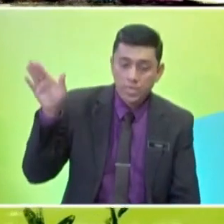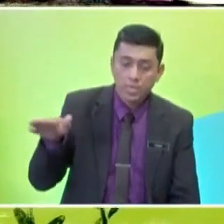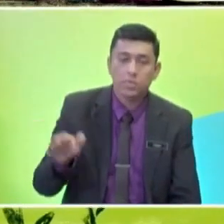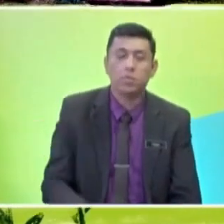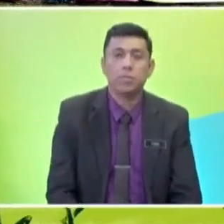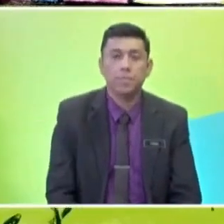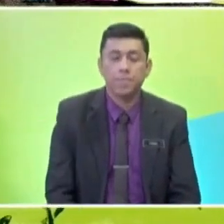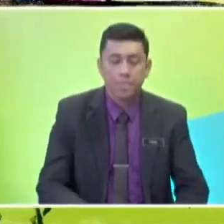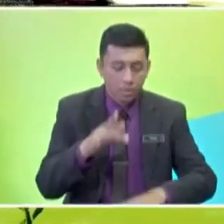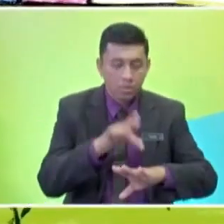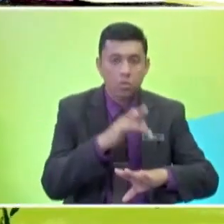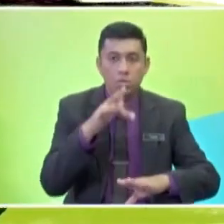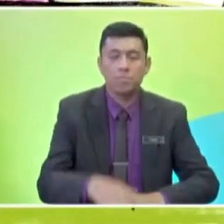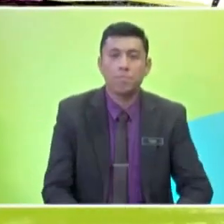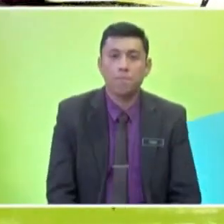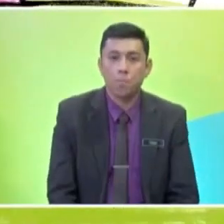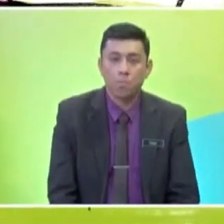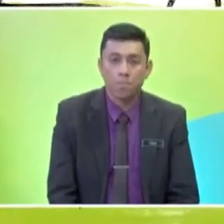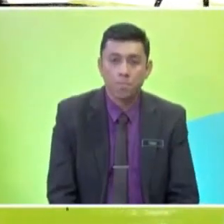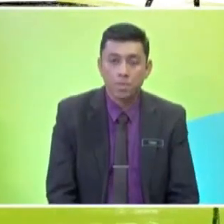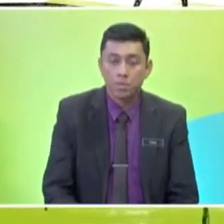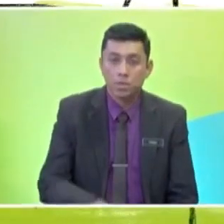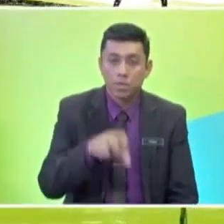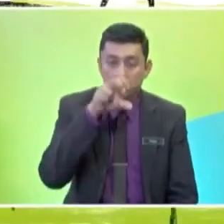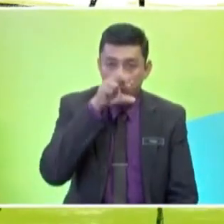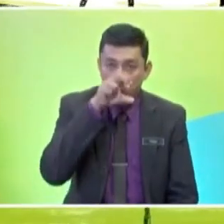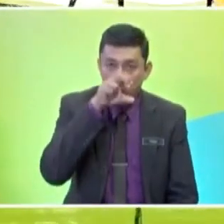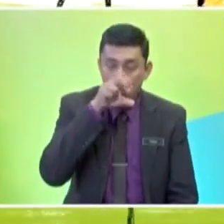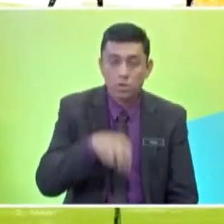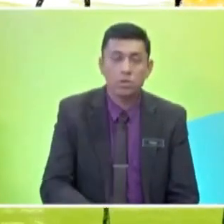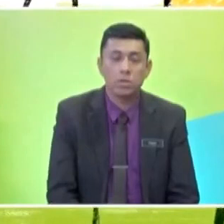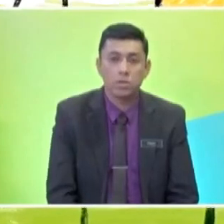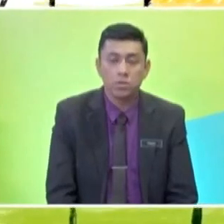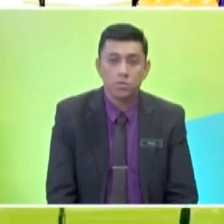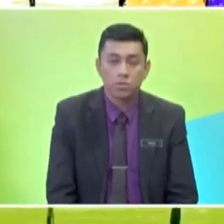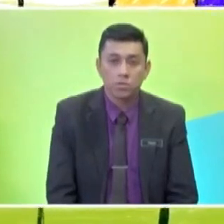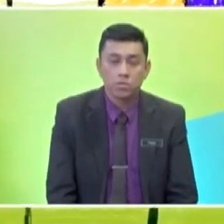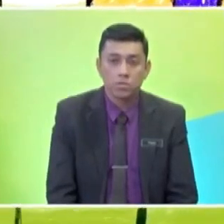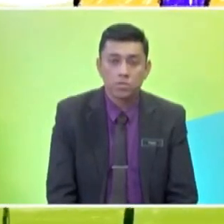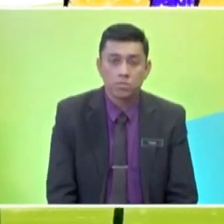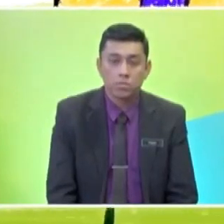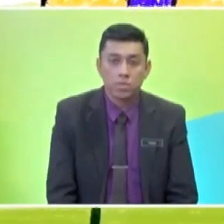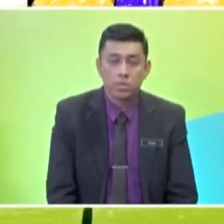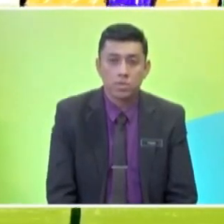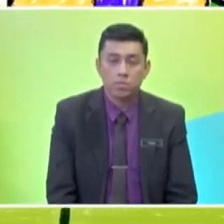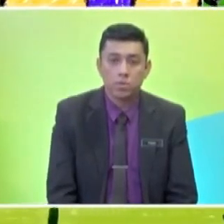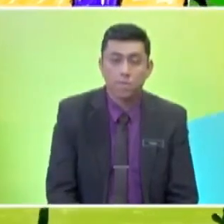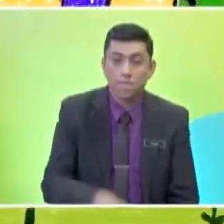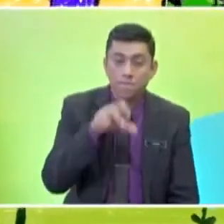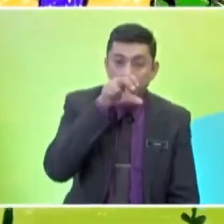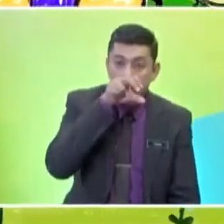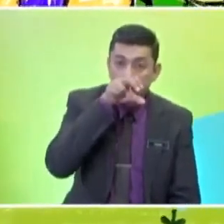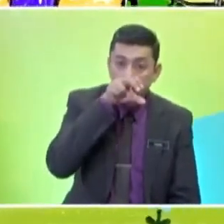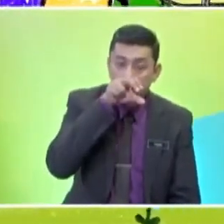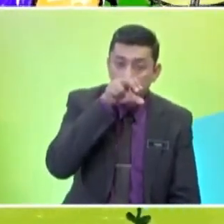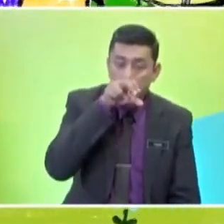is called the comb. Chicken has comb. Okay. And also they have beak. The mouth of the